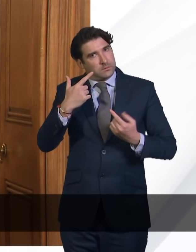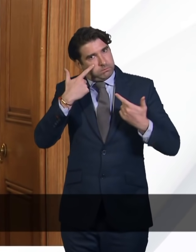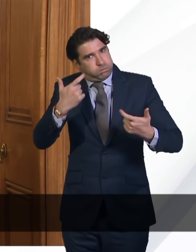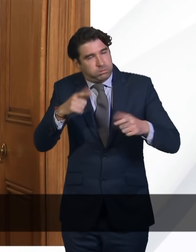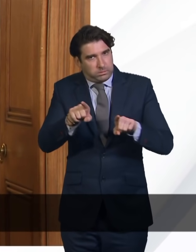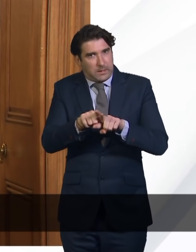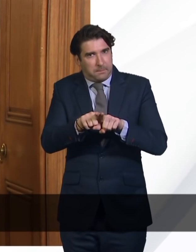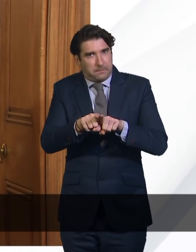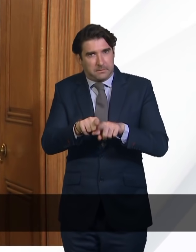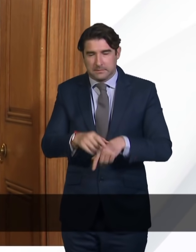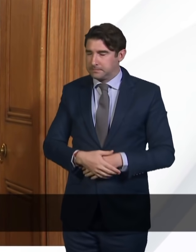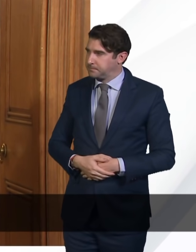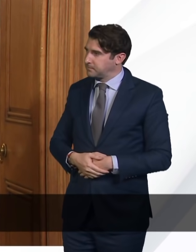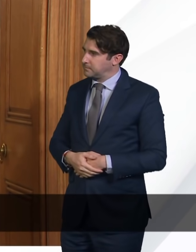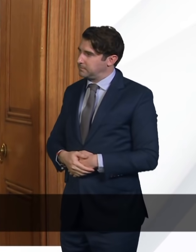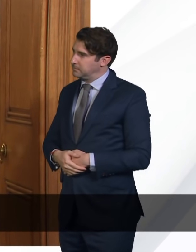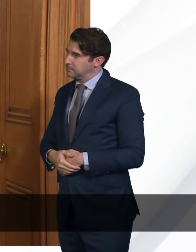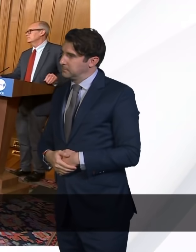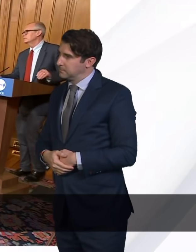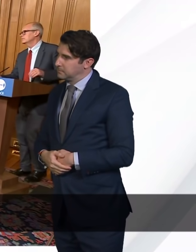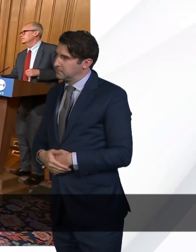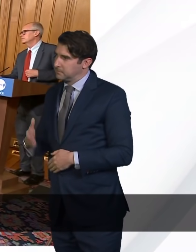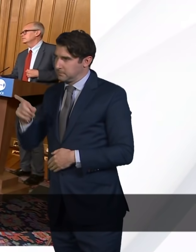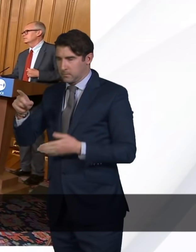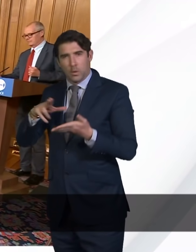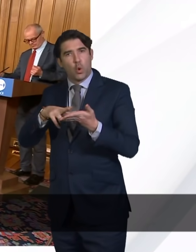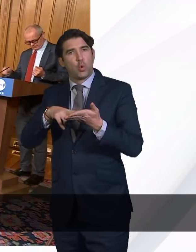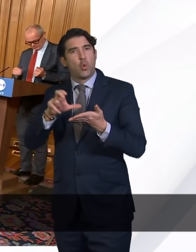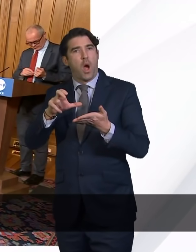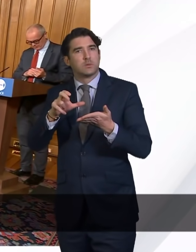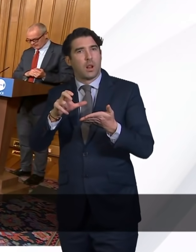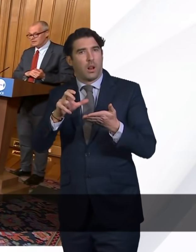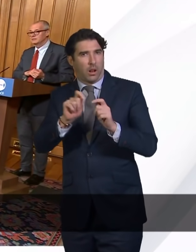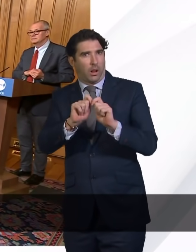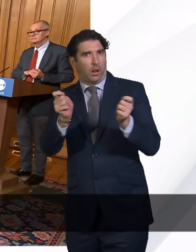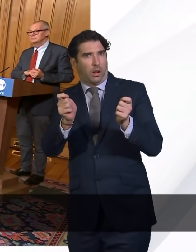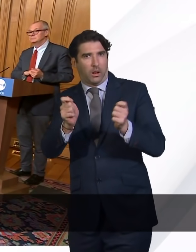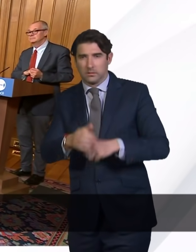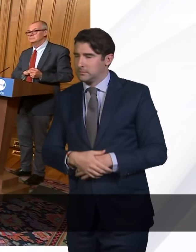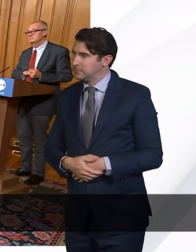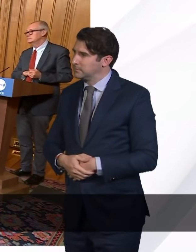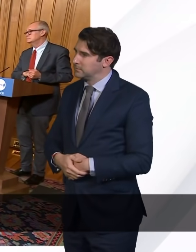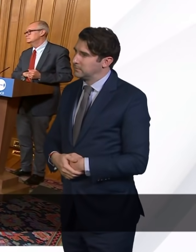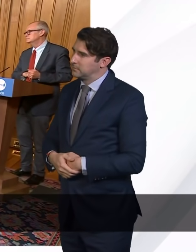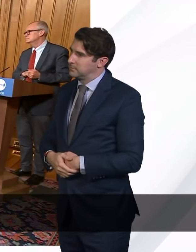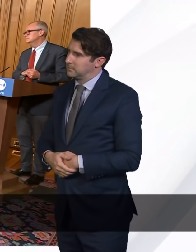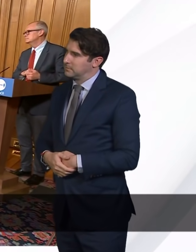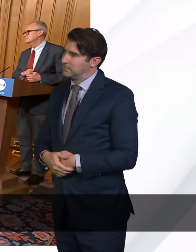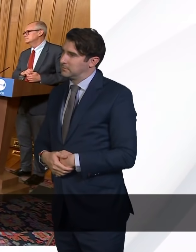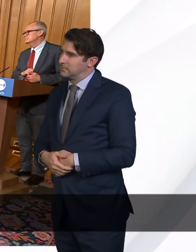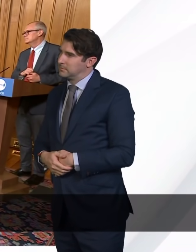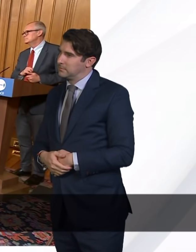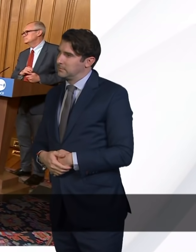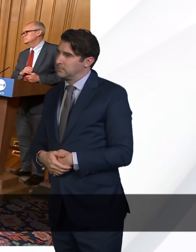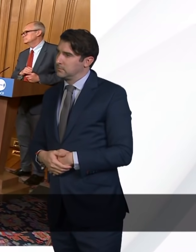Jonathan Walker, Newcastle Journal and Chronicle. Hello, Prime Minister. Under the restrictions in place in the